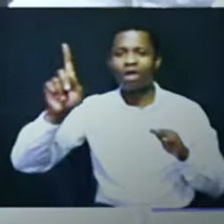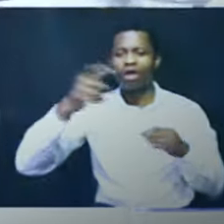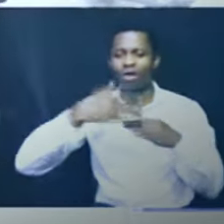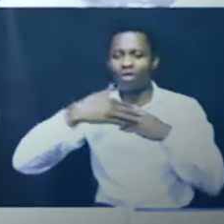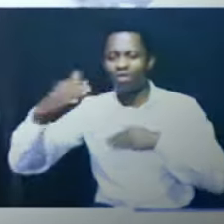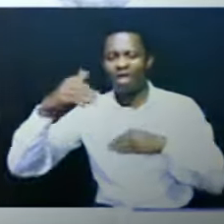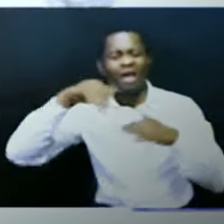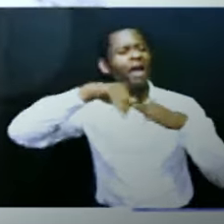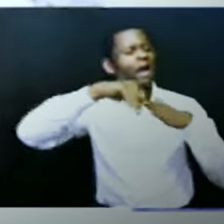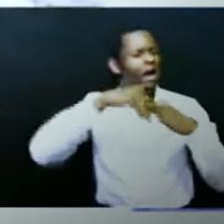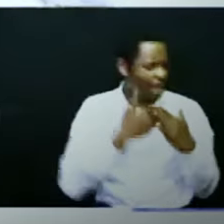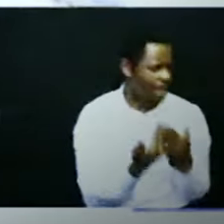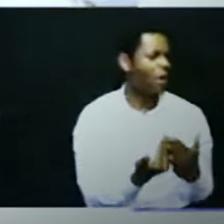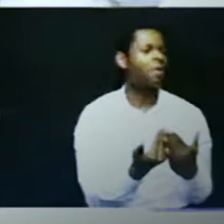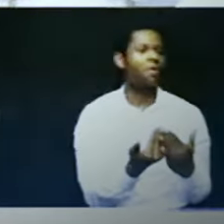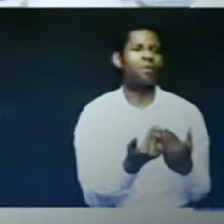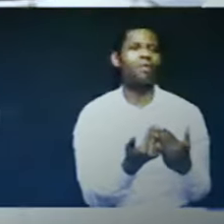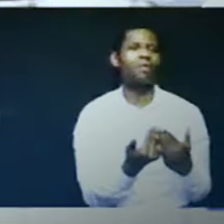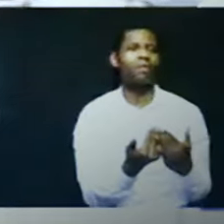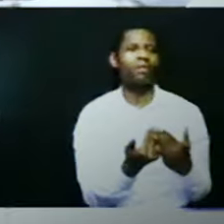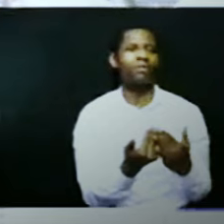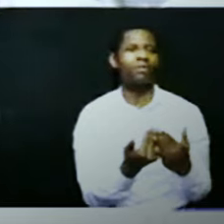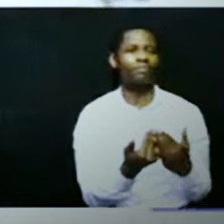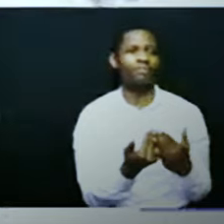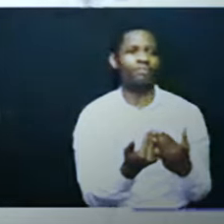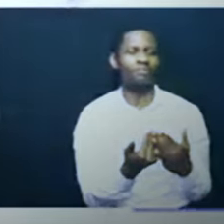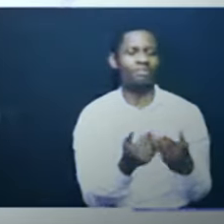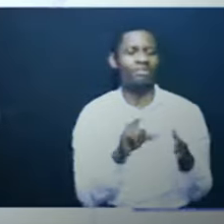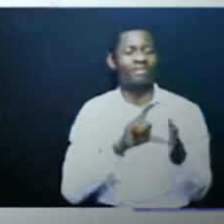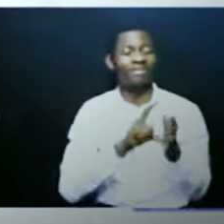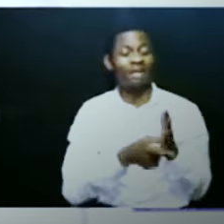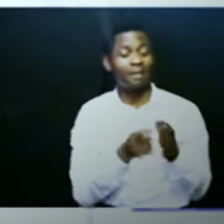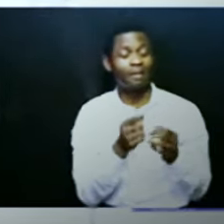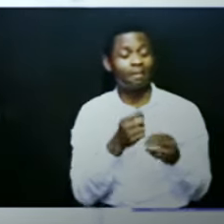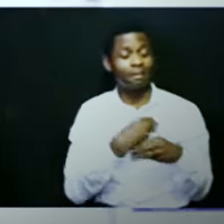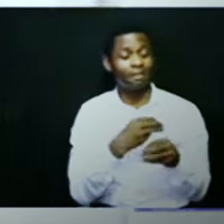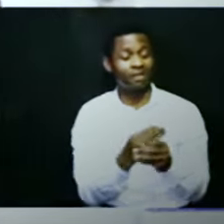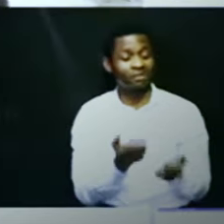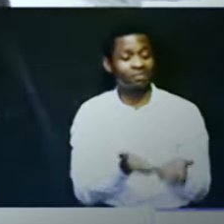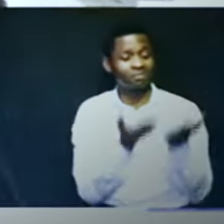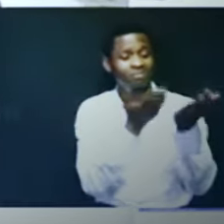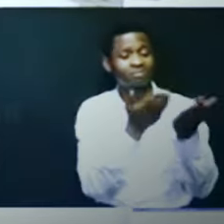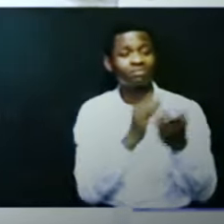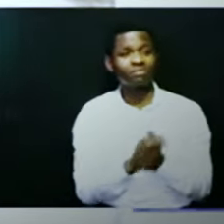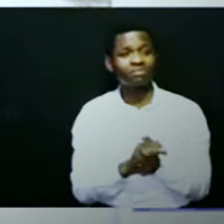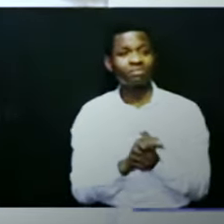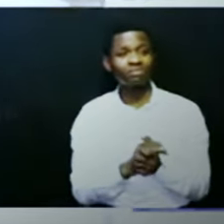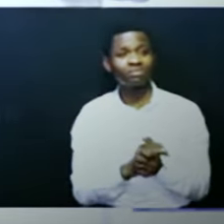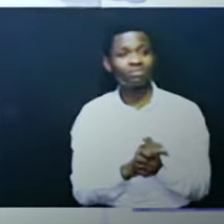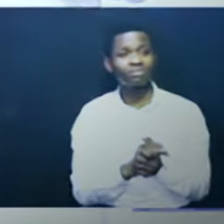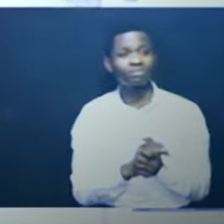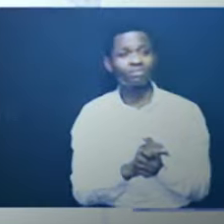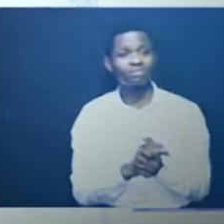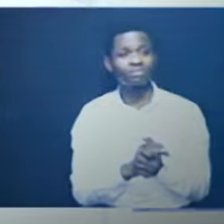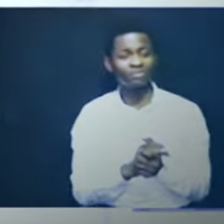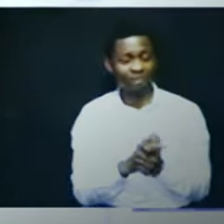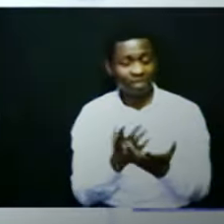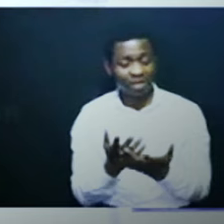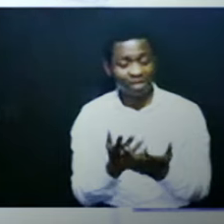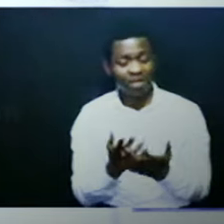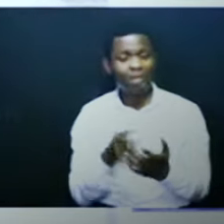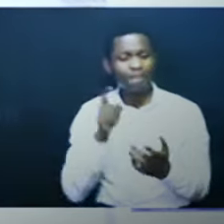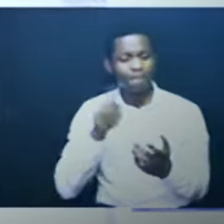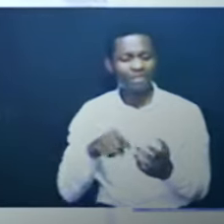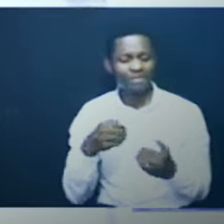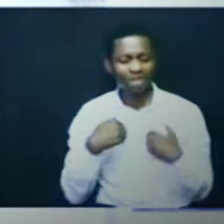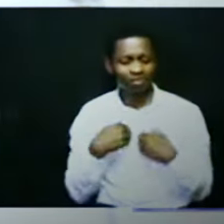Say how? Then he makes some suggestion. He says that unless their rock